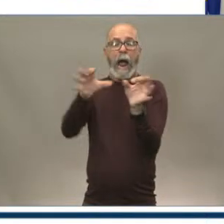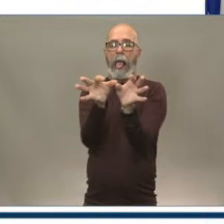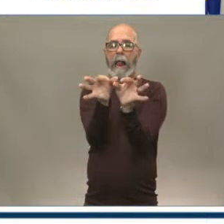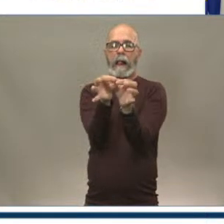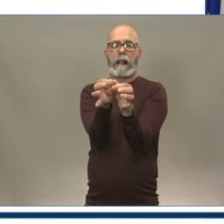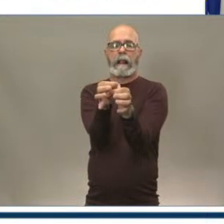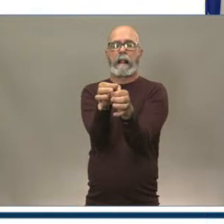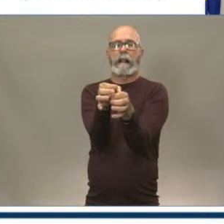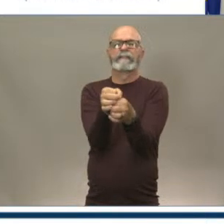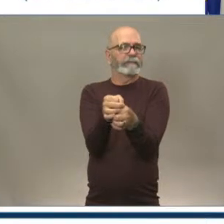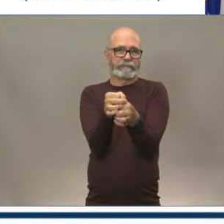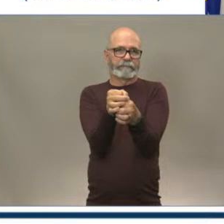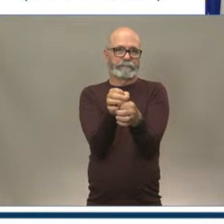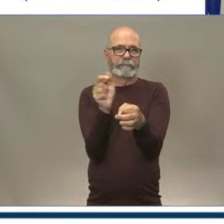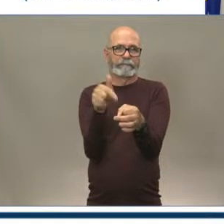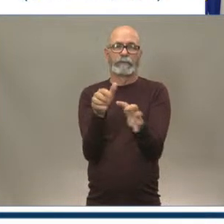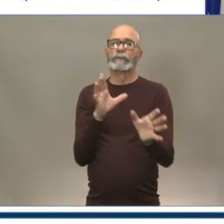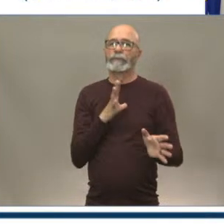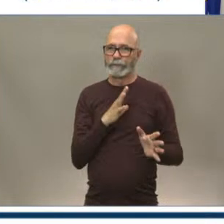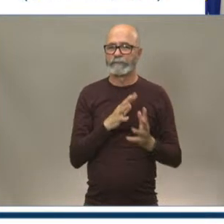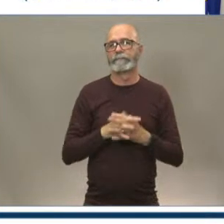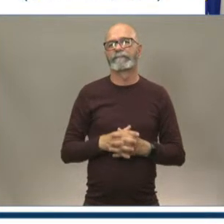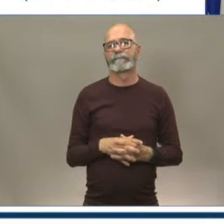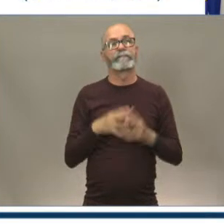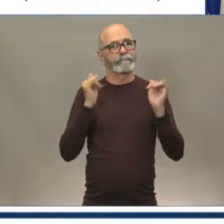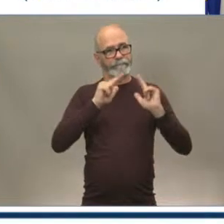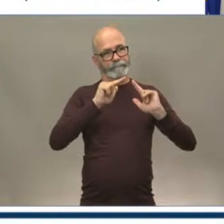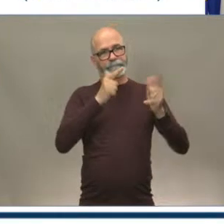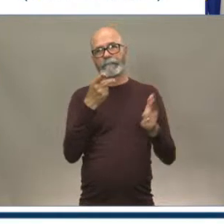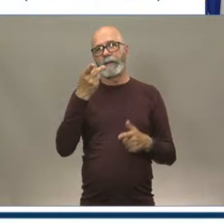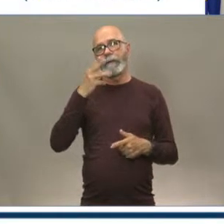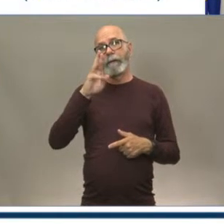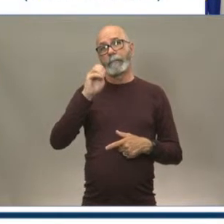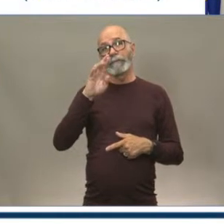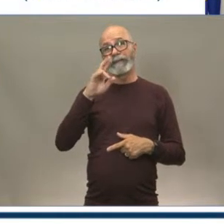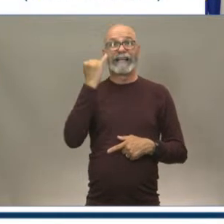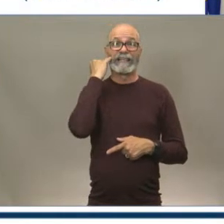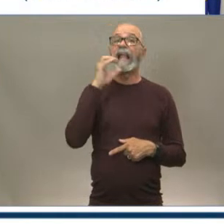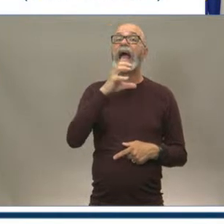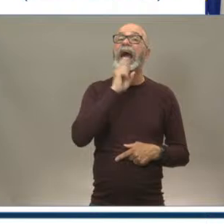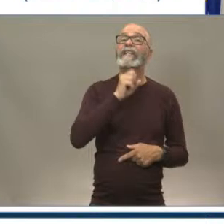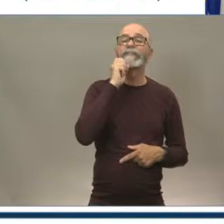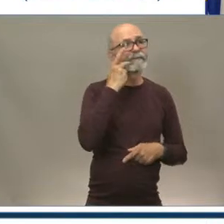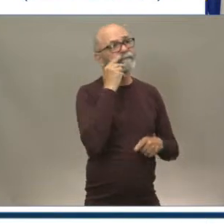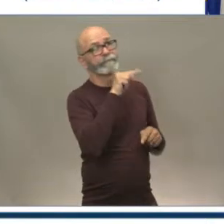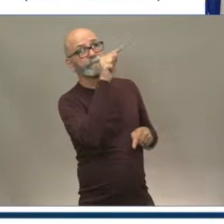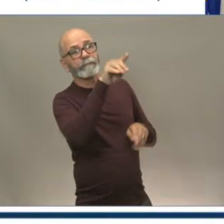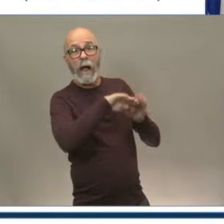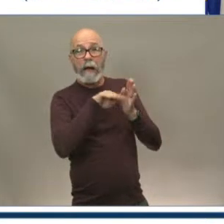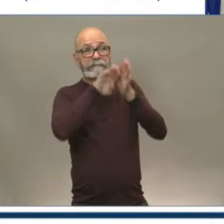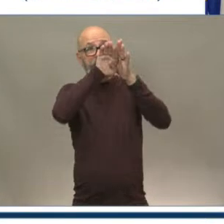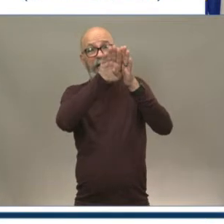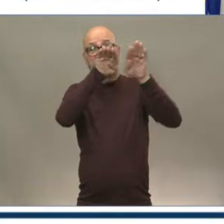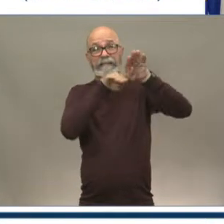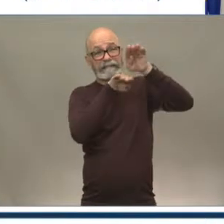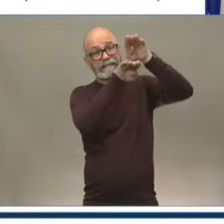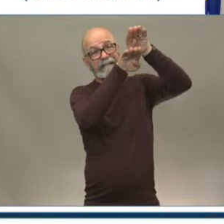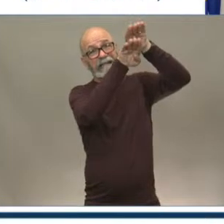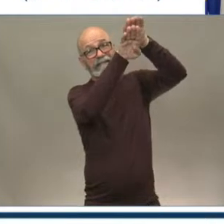So our plan is working clearly. You're seeing age groups up there that will be able to get their shot in